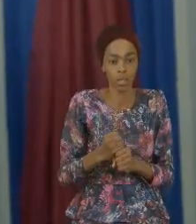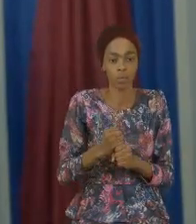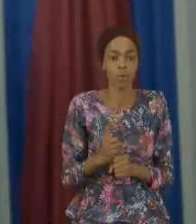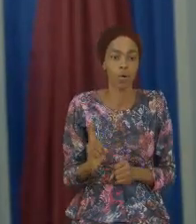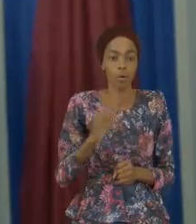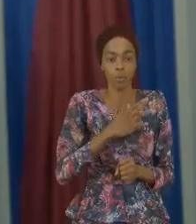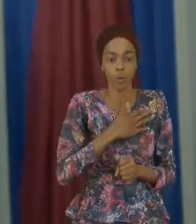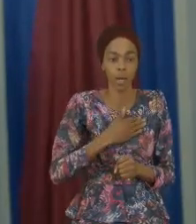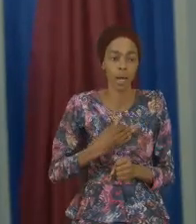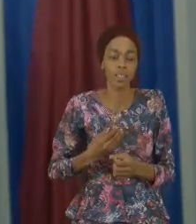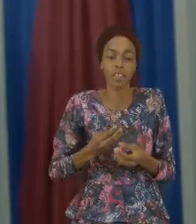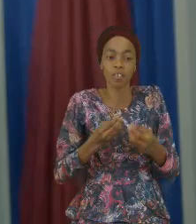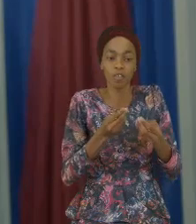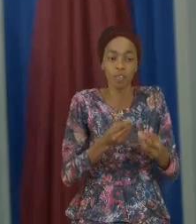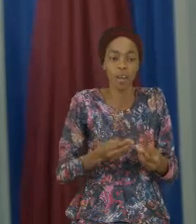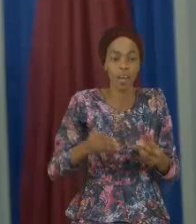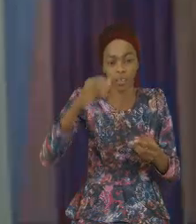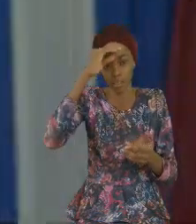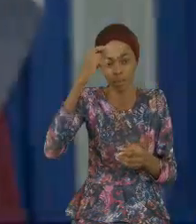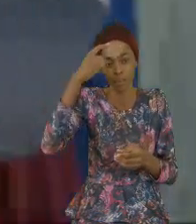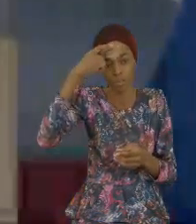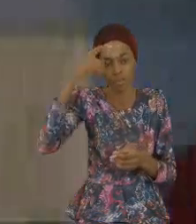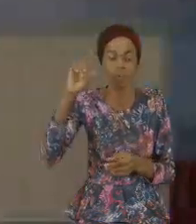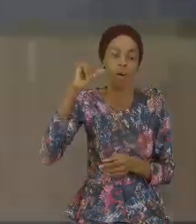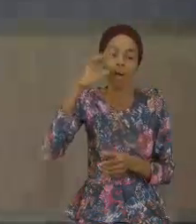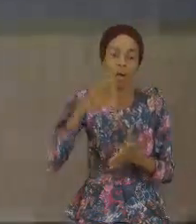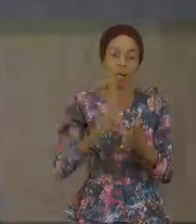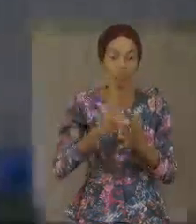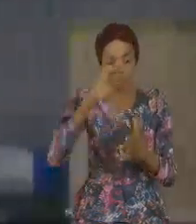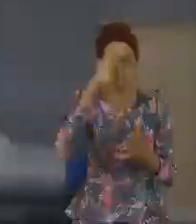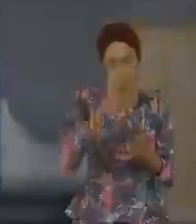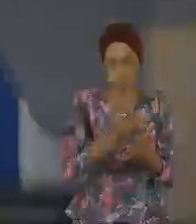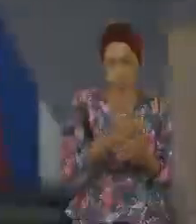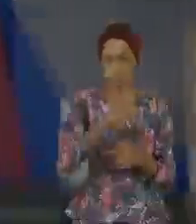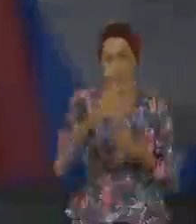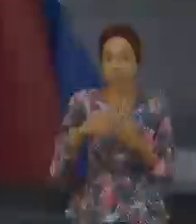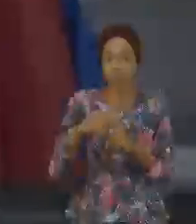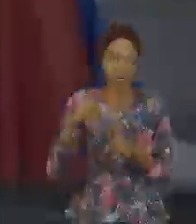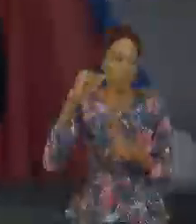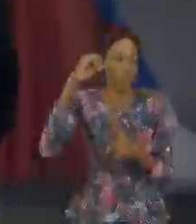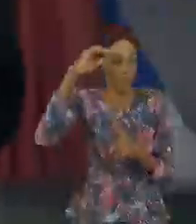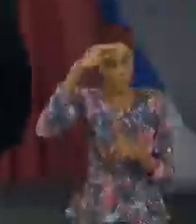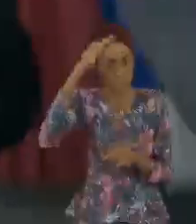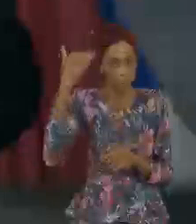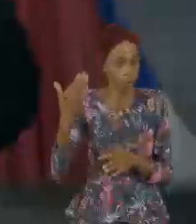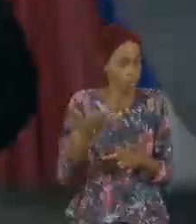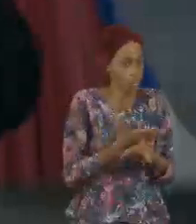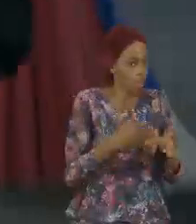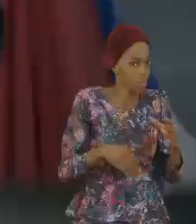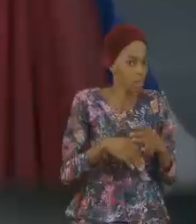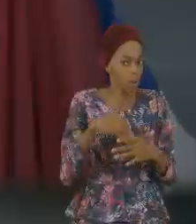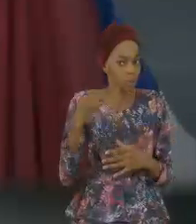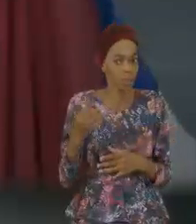him for her own son. When he was cast out, the Lord made